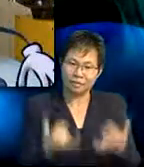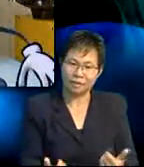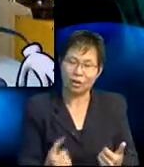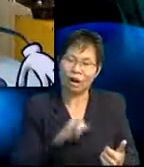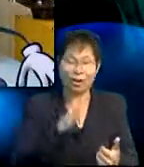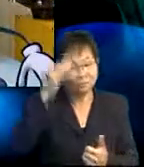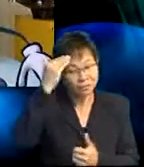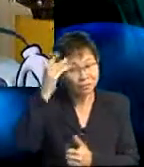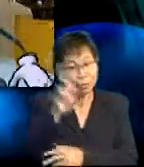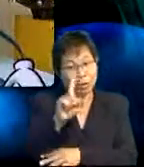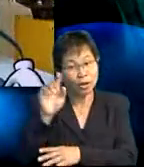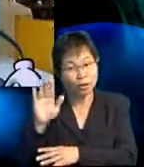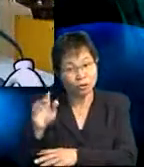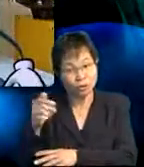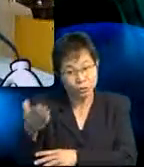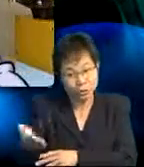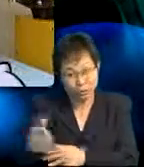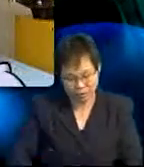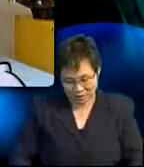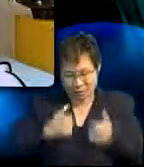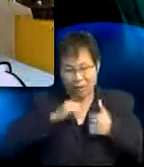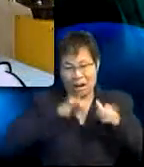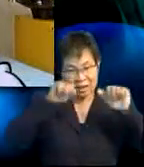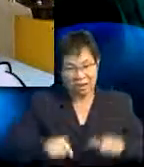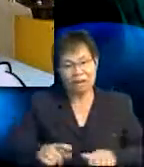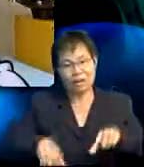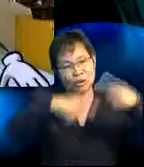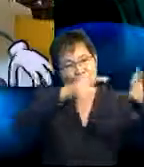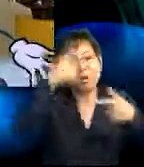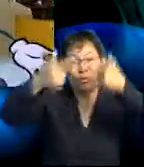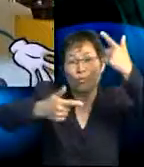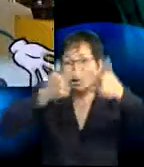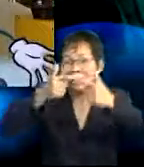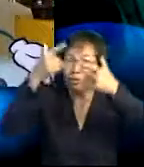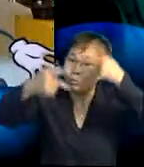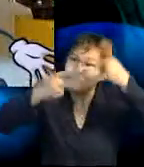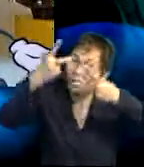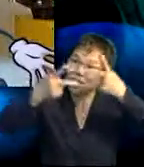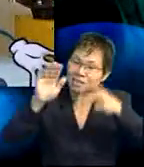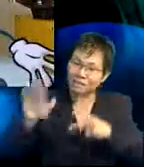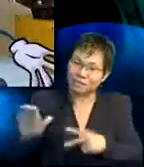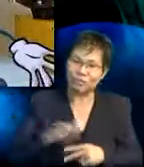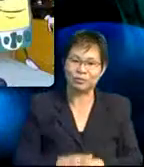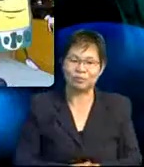Now that I know where you live, I can go and visit you.